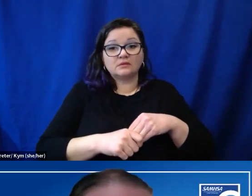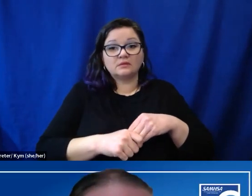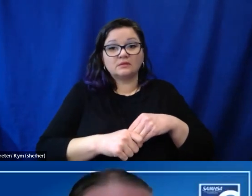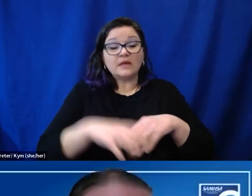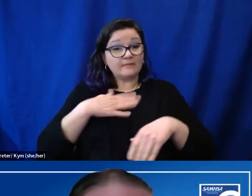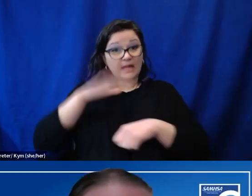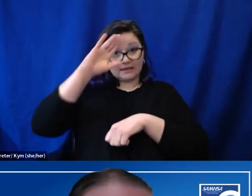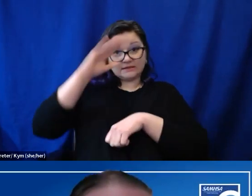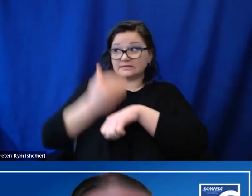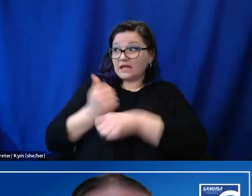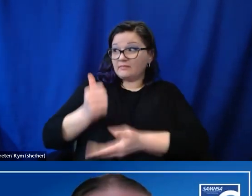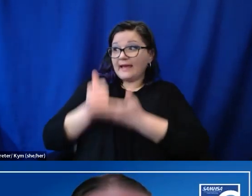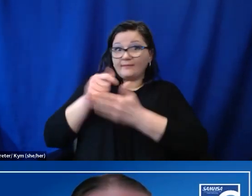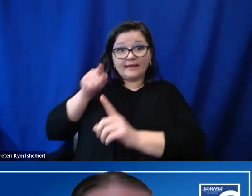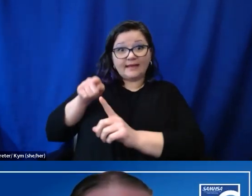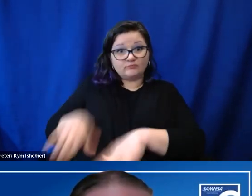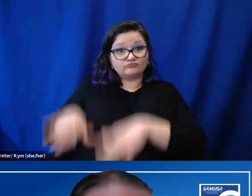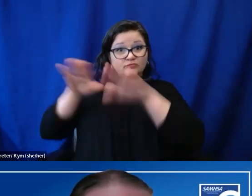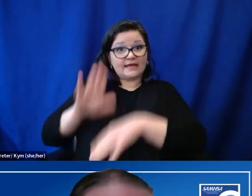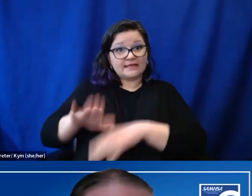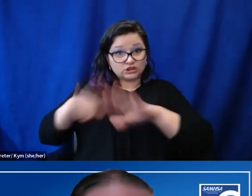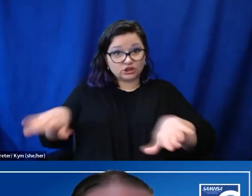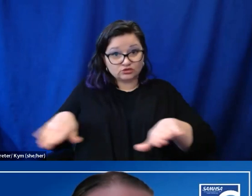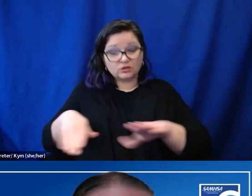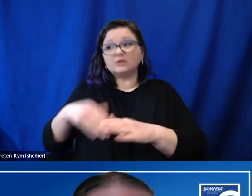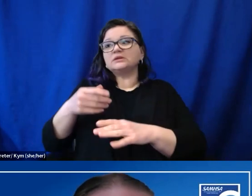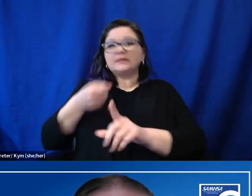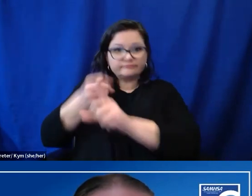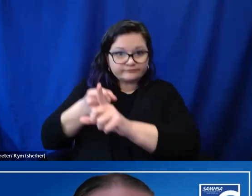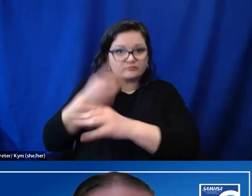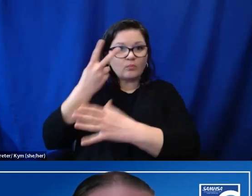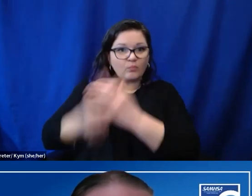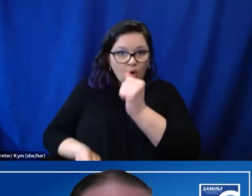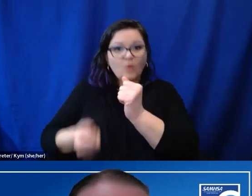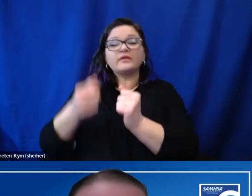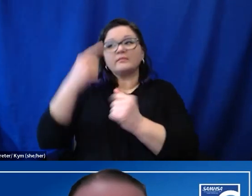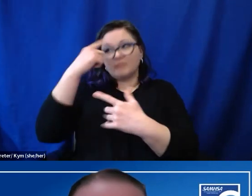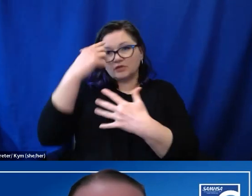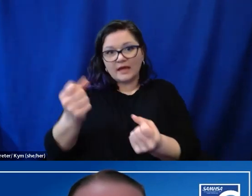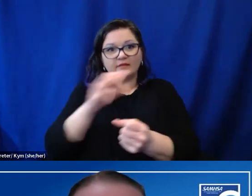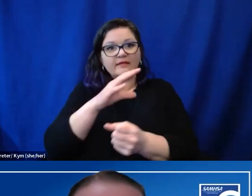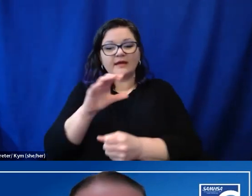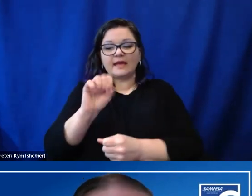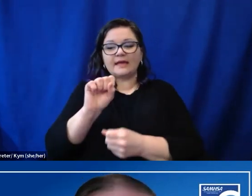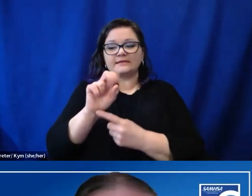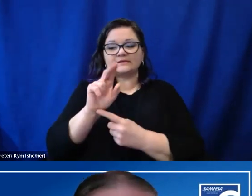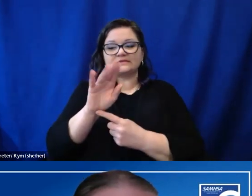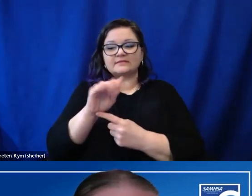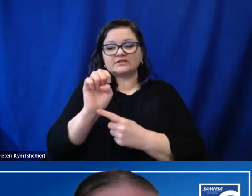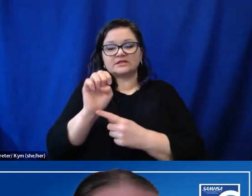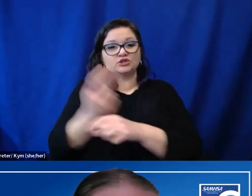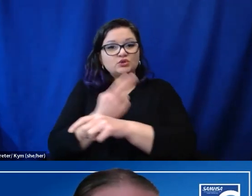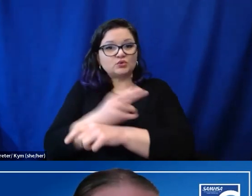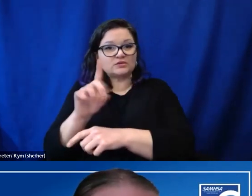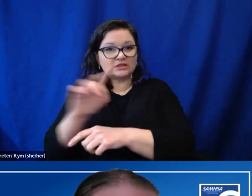raise his kids and, you know, affected by both mental health and substance use disorder. And so this is